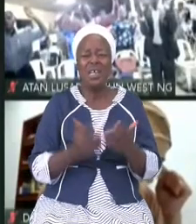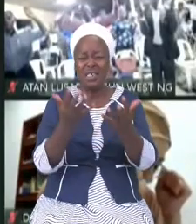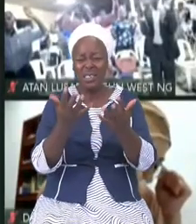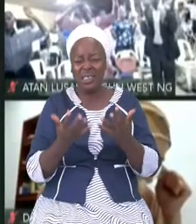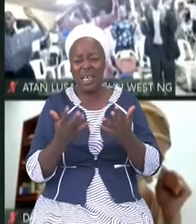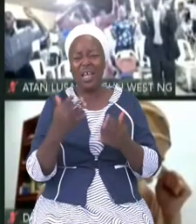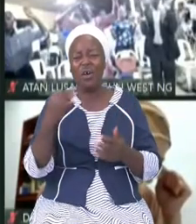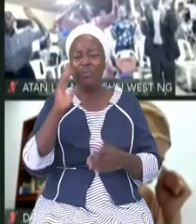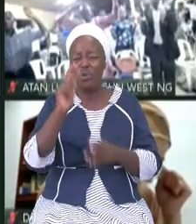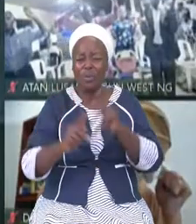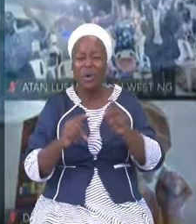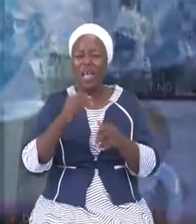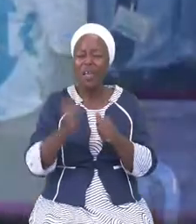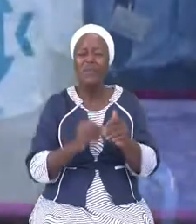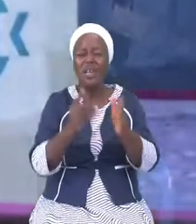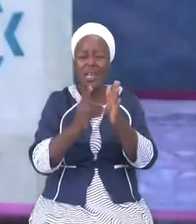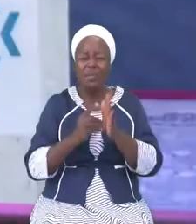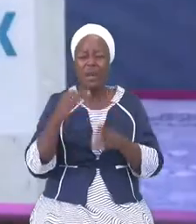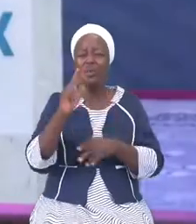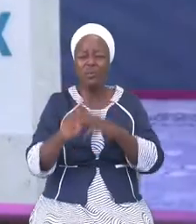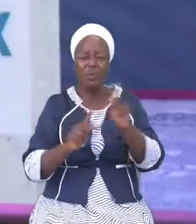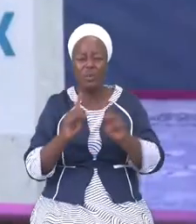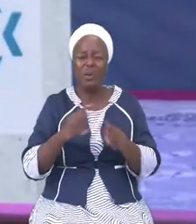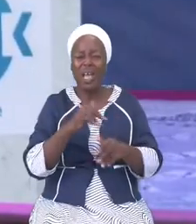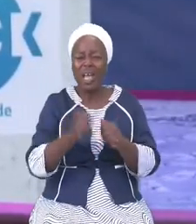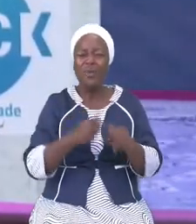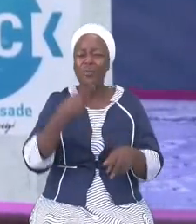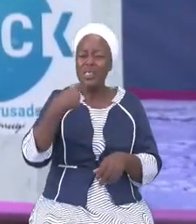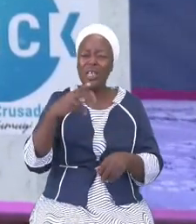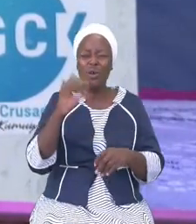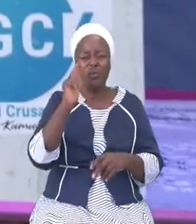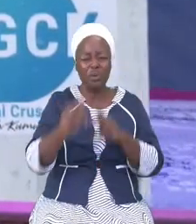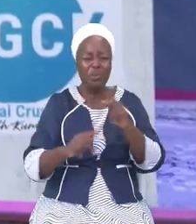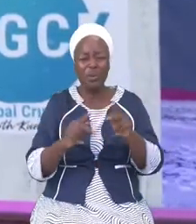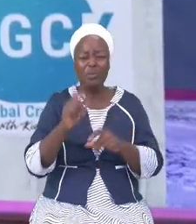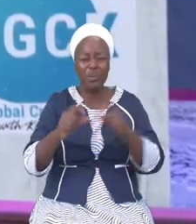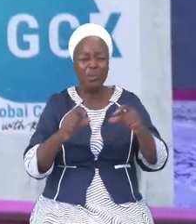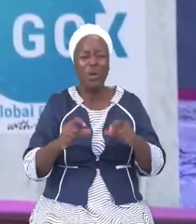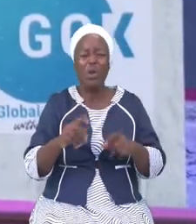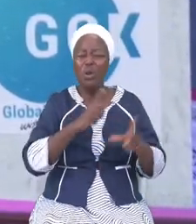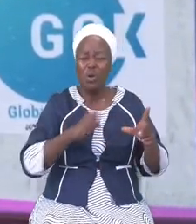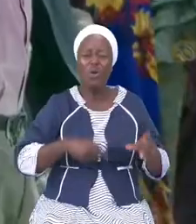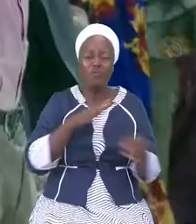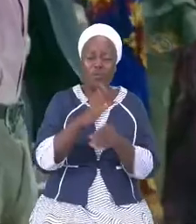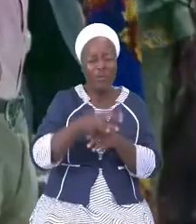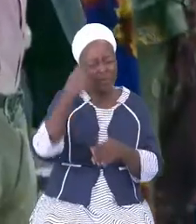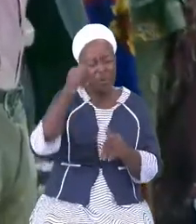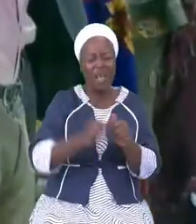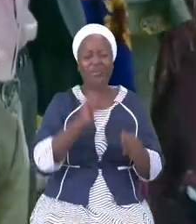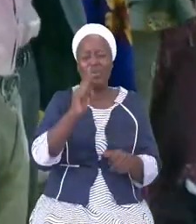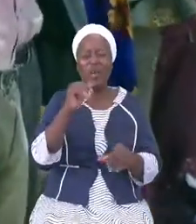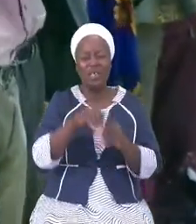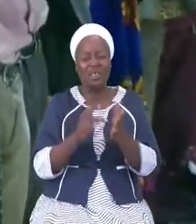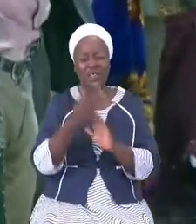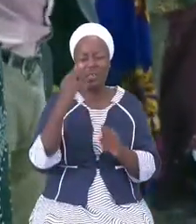every demand of your people, every decree of your people fulfill for everyone.